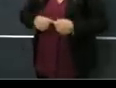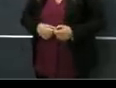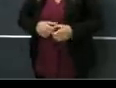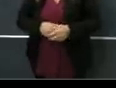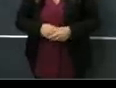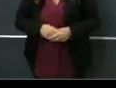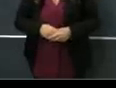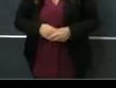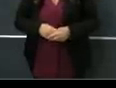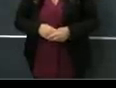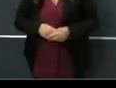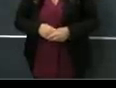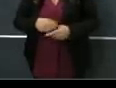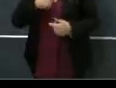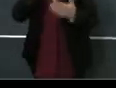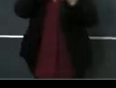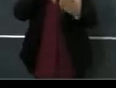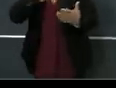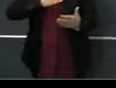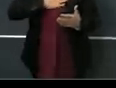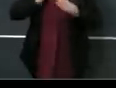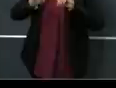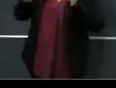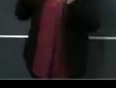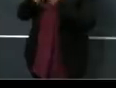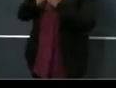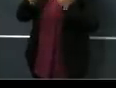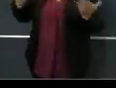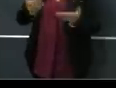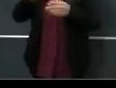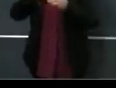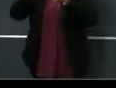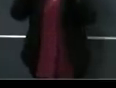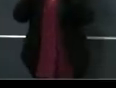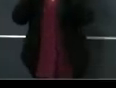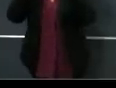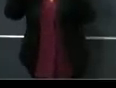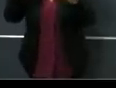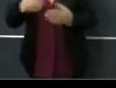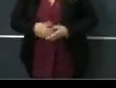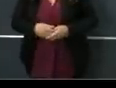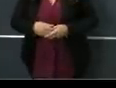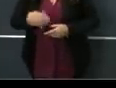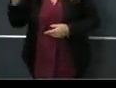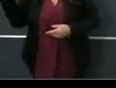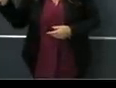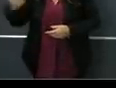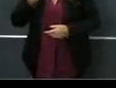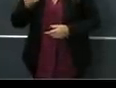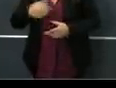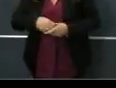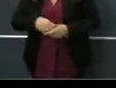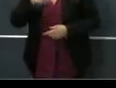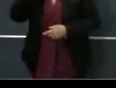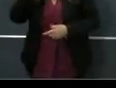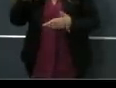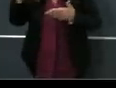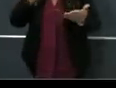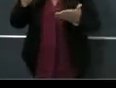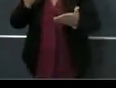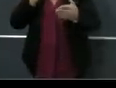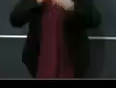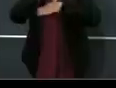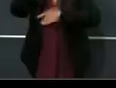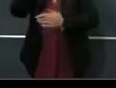give thanks to my entire team at the Department of Education who literally surveyed nearly every one of the 1,000